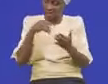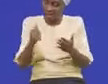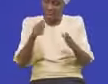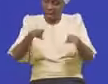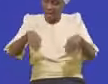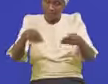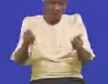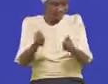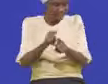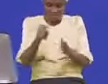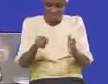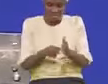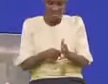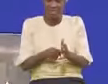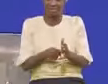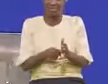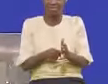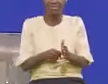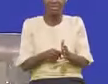Sikela na enu alia o.